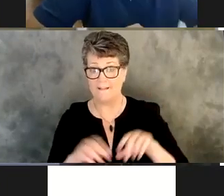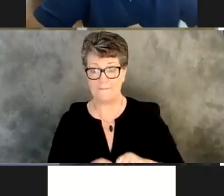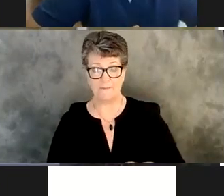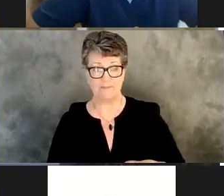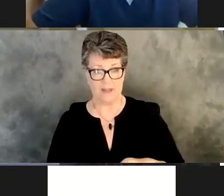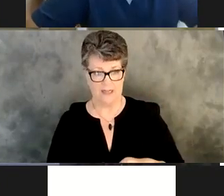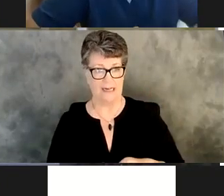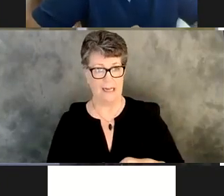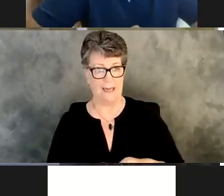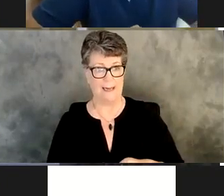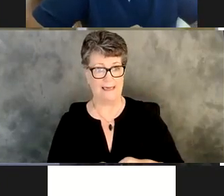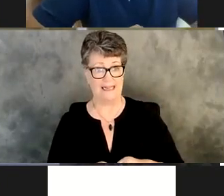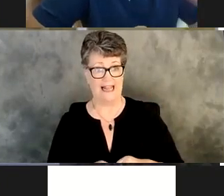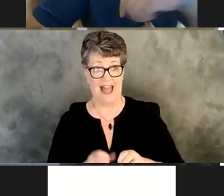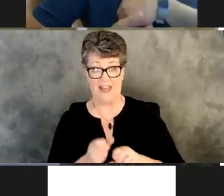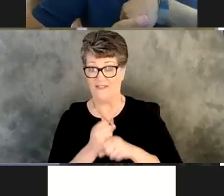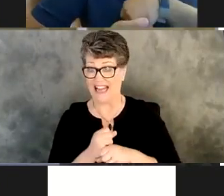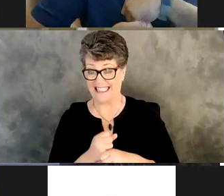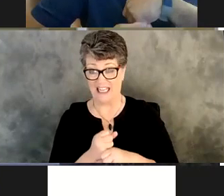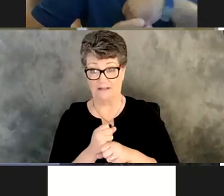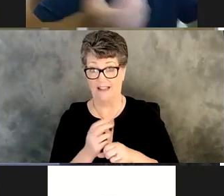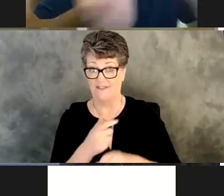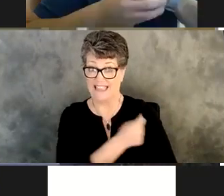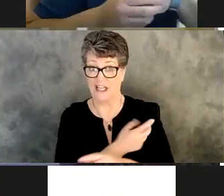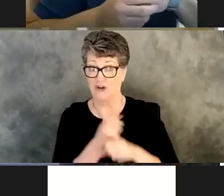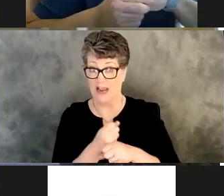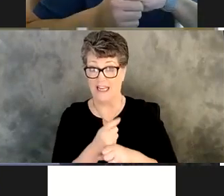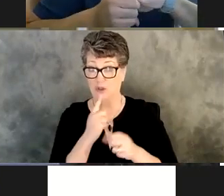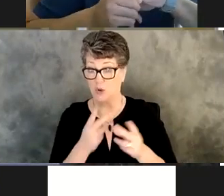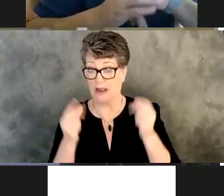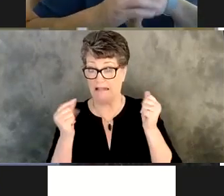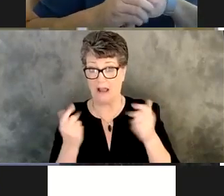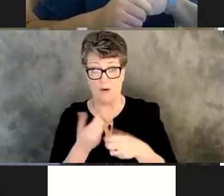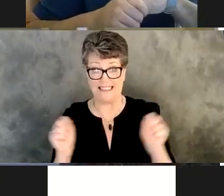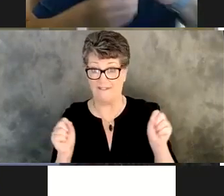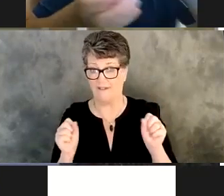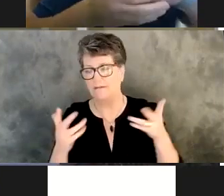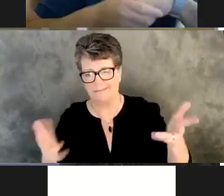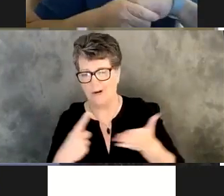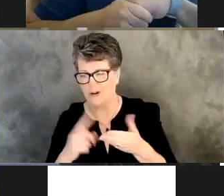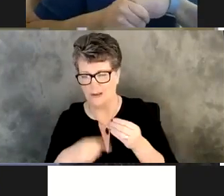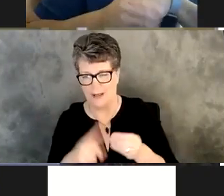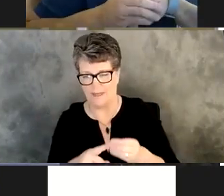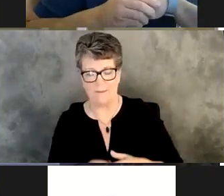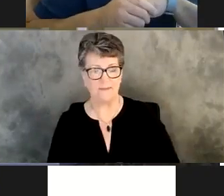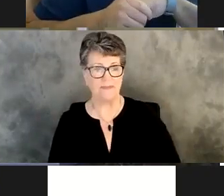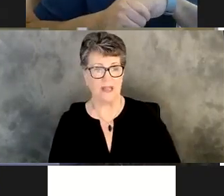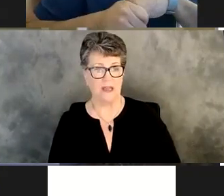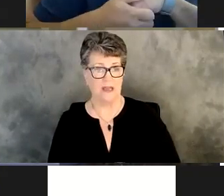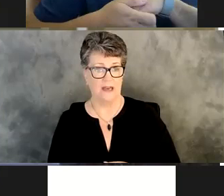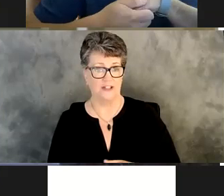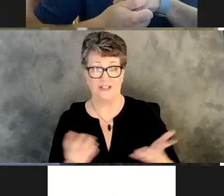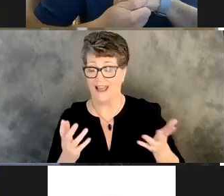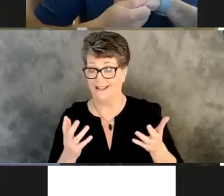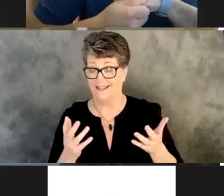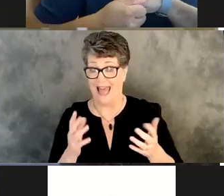Okay, how about that the vaccine was created too quickly to be safe? So I kind of talked about this already, right? So I just like a makeover TV show,